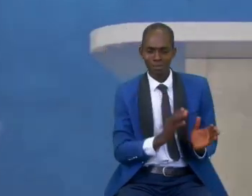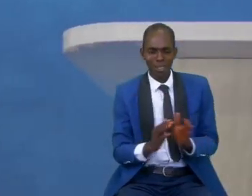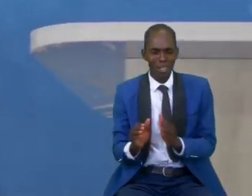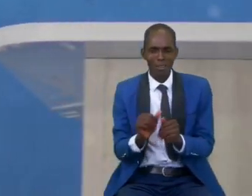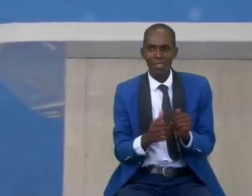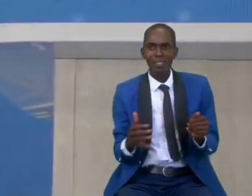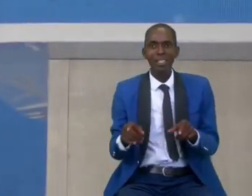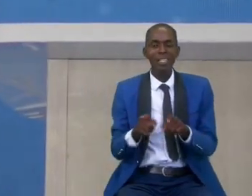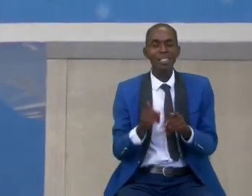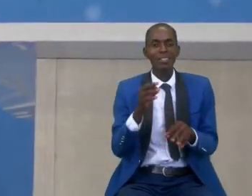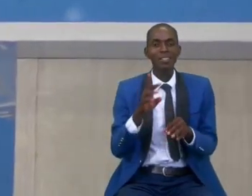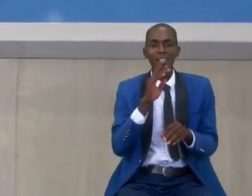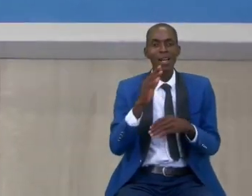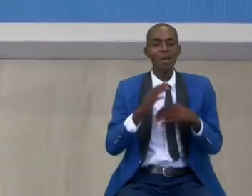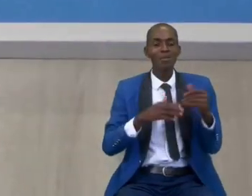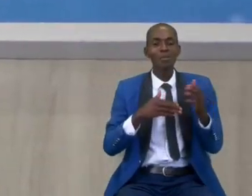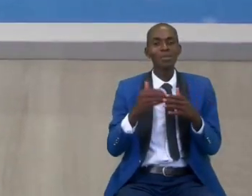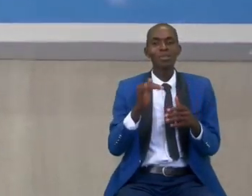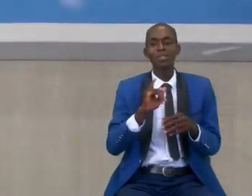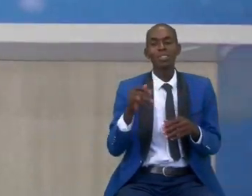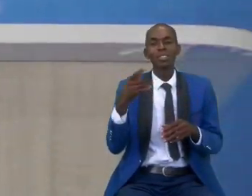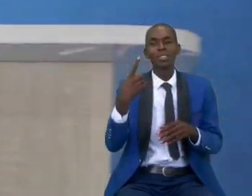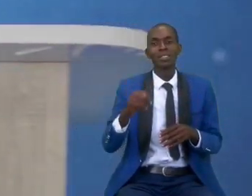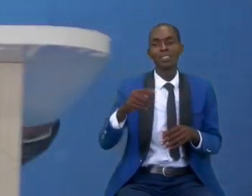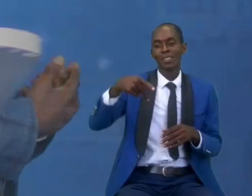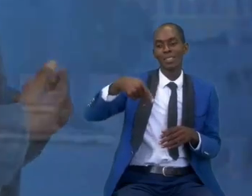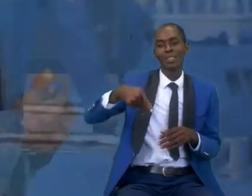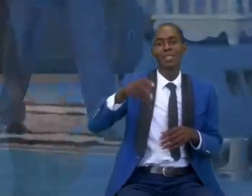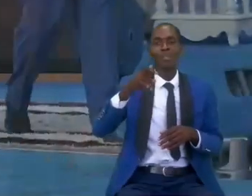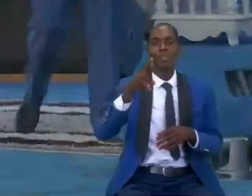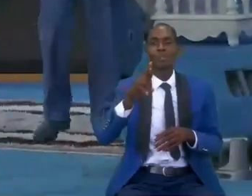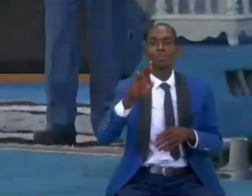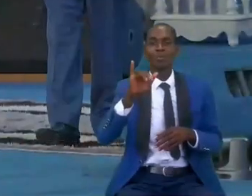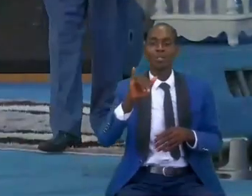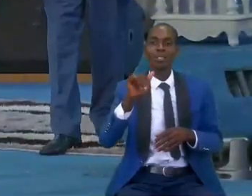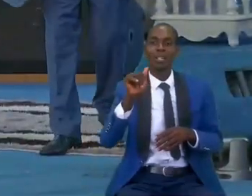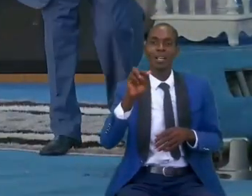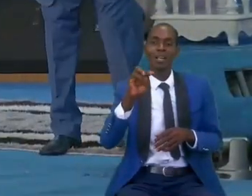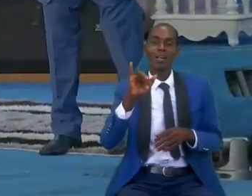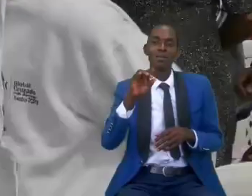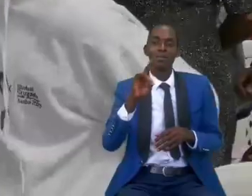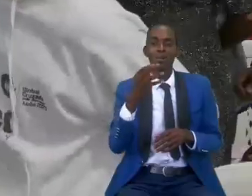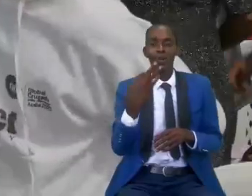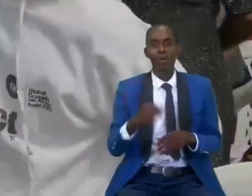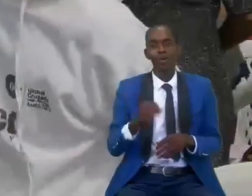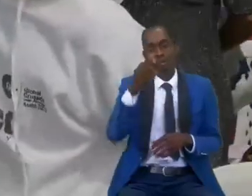wonderfully made for excellence? And now, look at you.